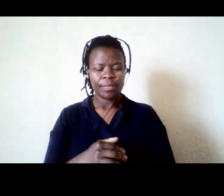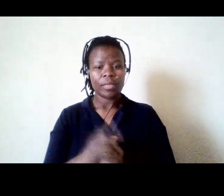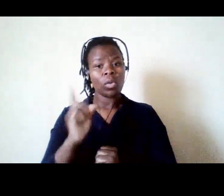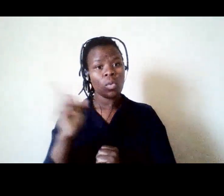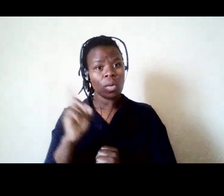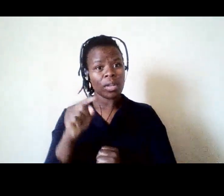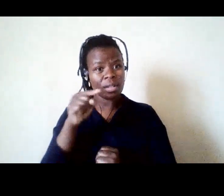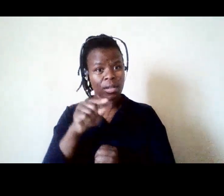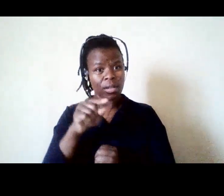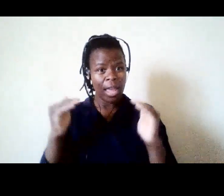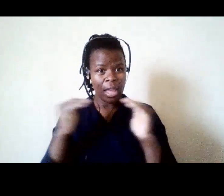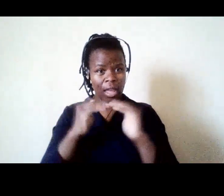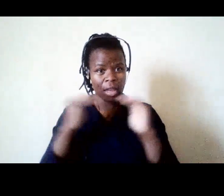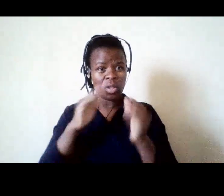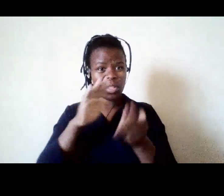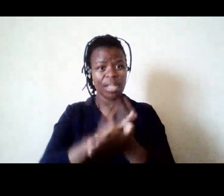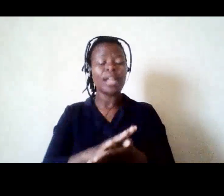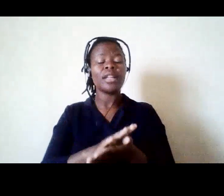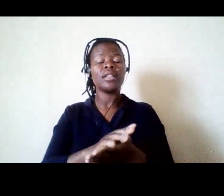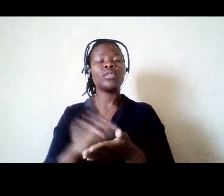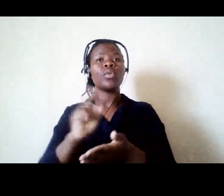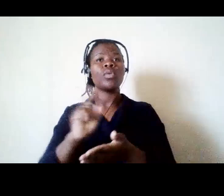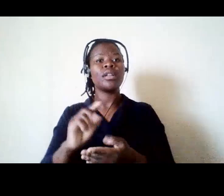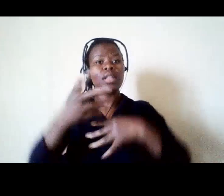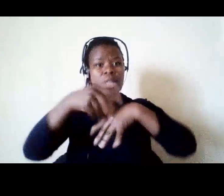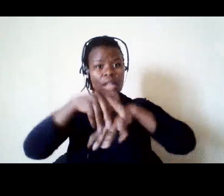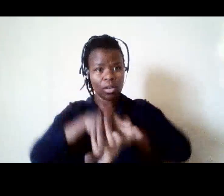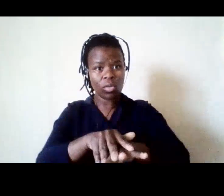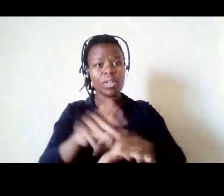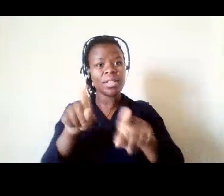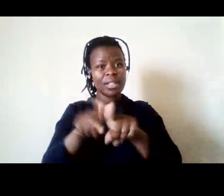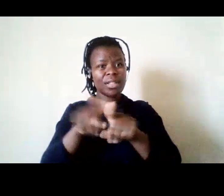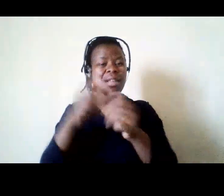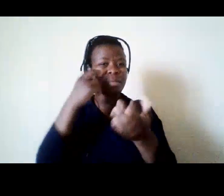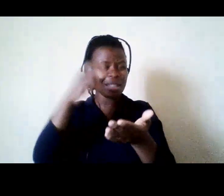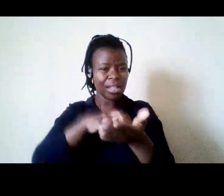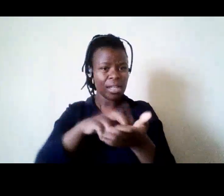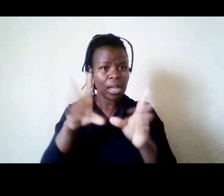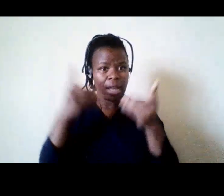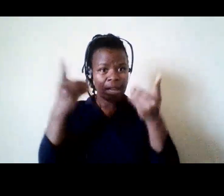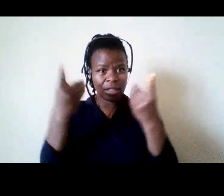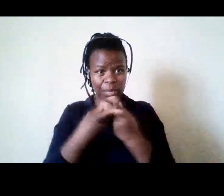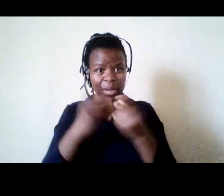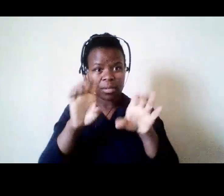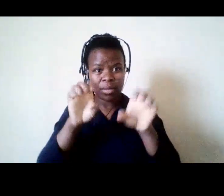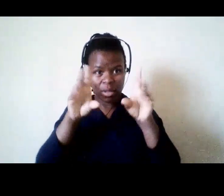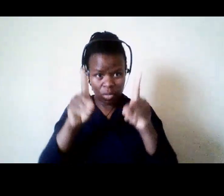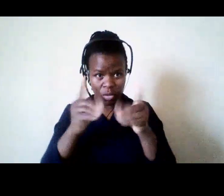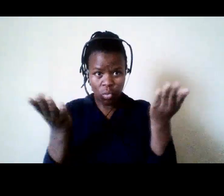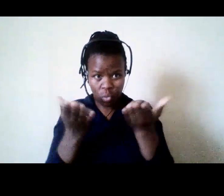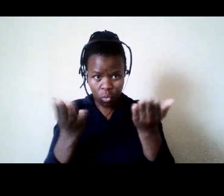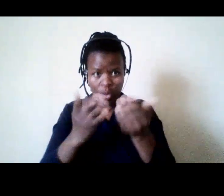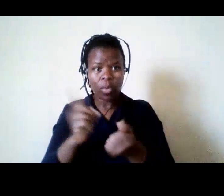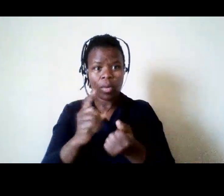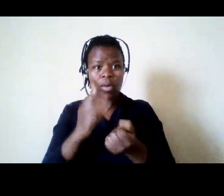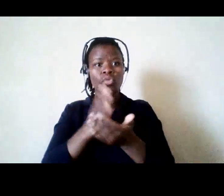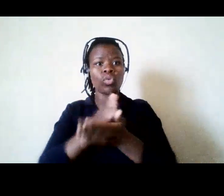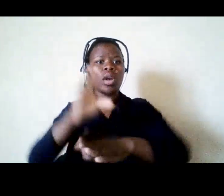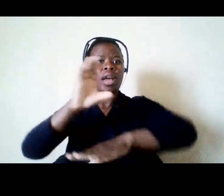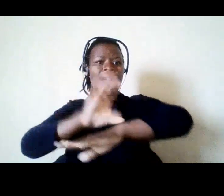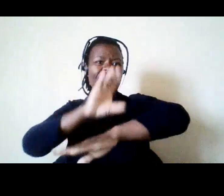that we also have, I think, within the Department of Education, whereby the curriculum of